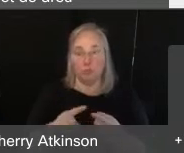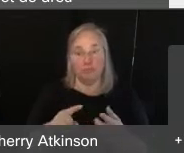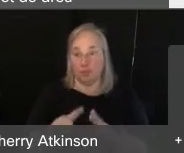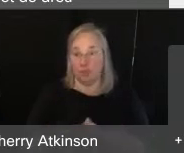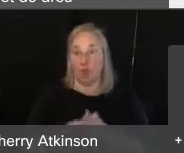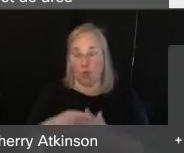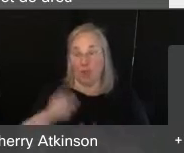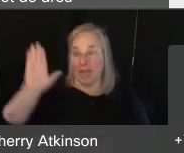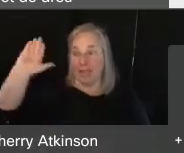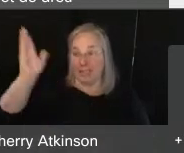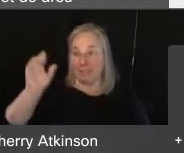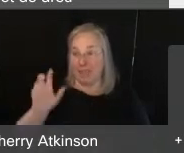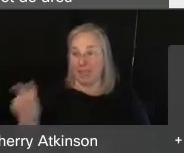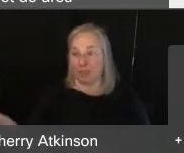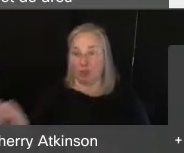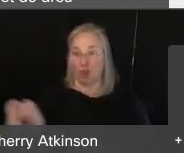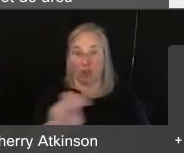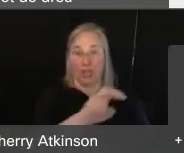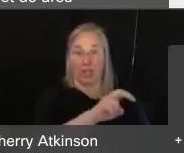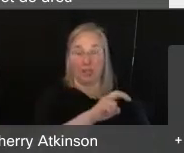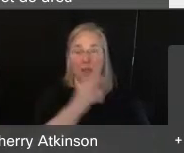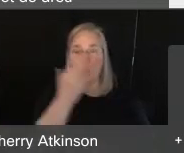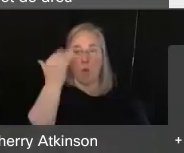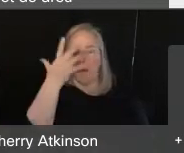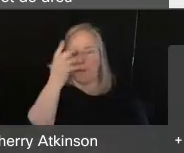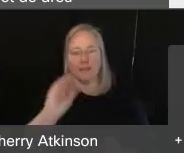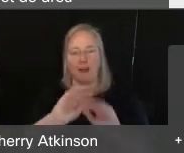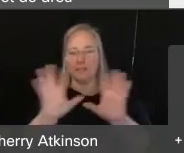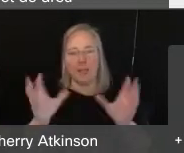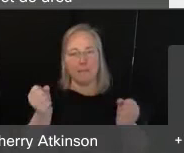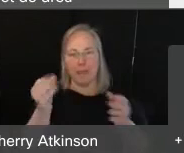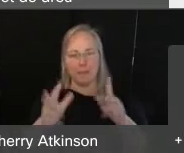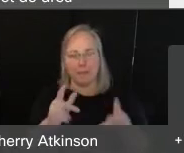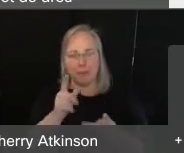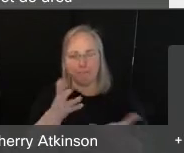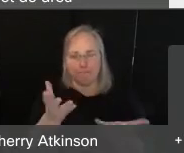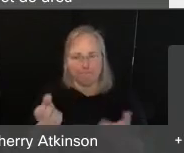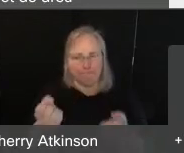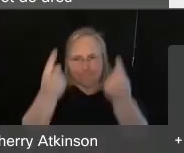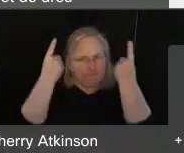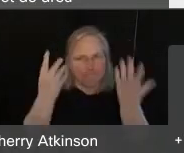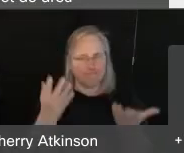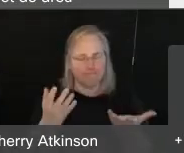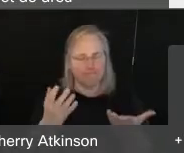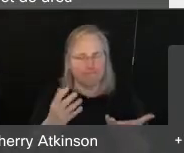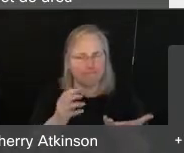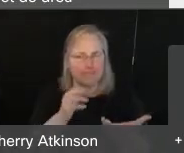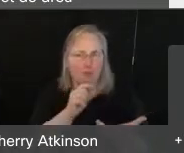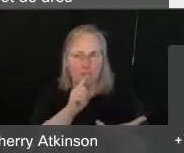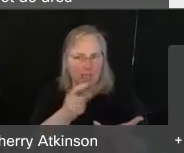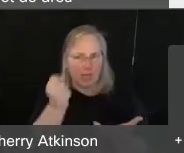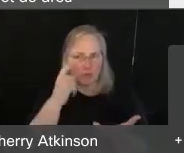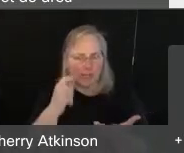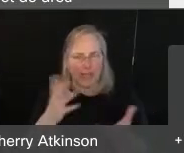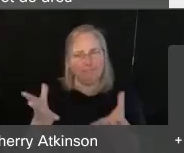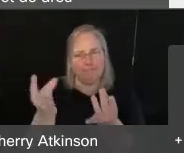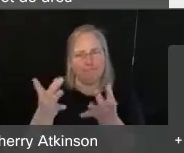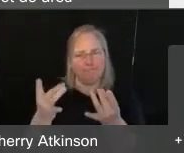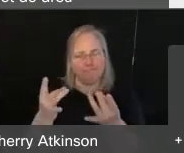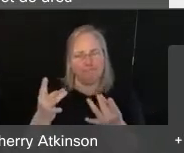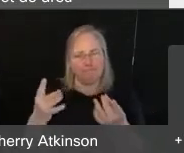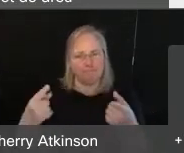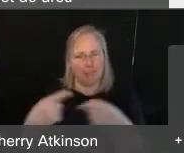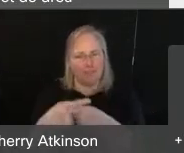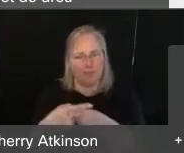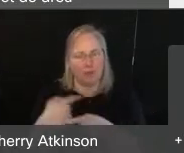because obviously there are going to be a lot of people that aren't going to necessarily understand truly the conundrum that we're facing right now in terms